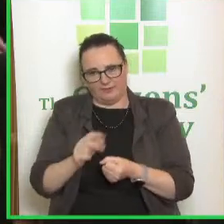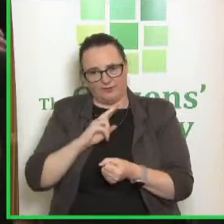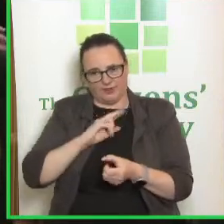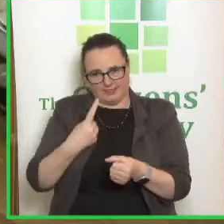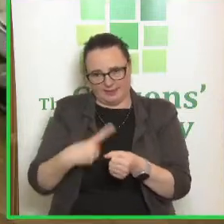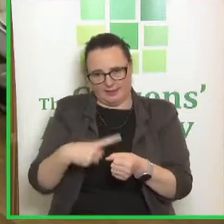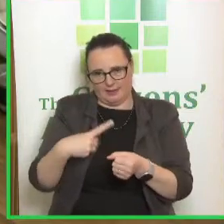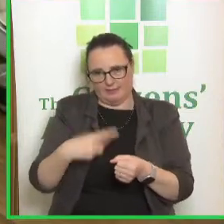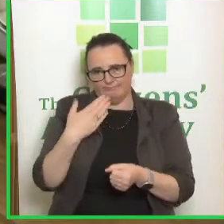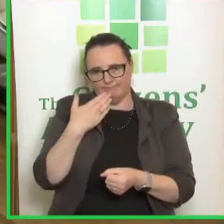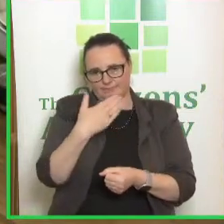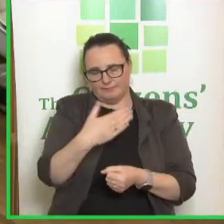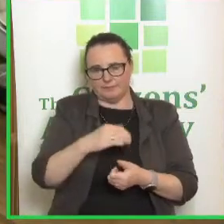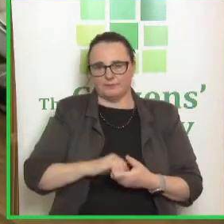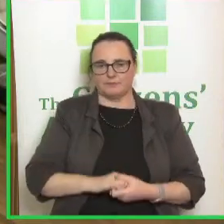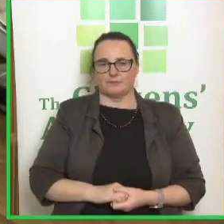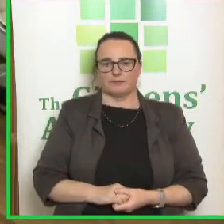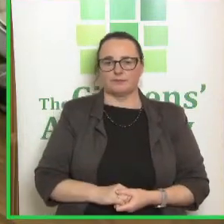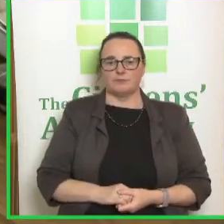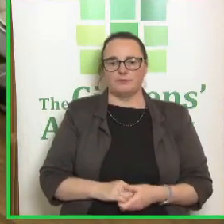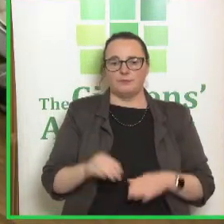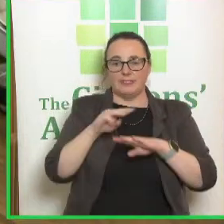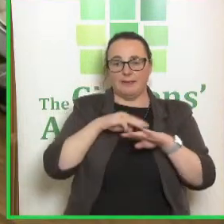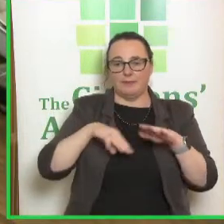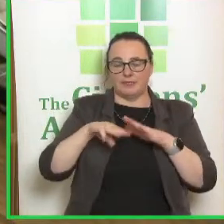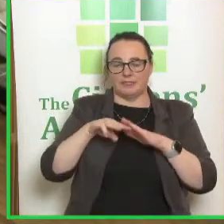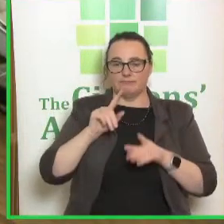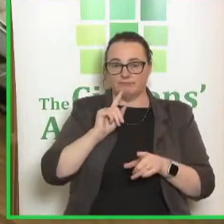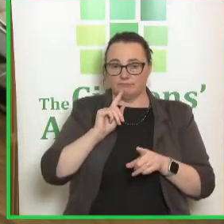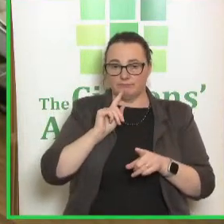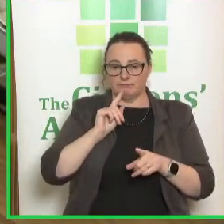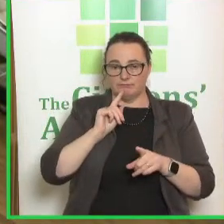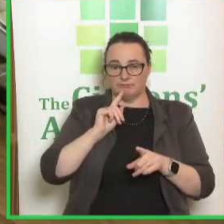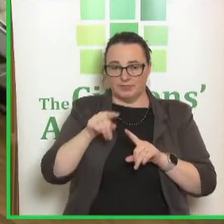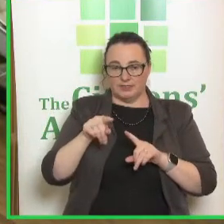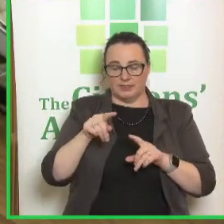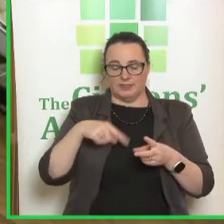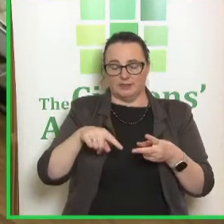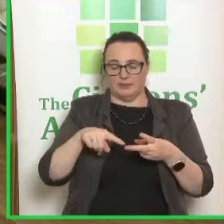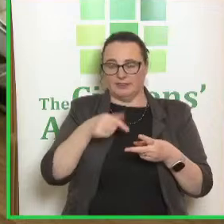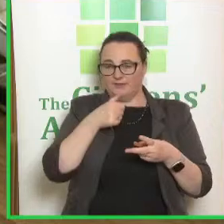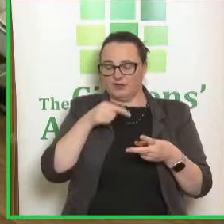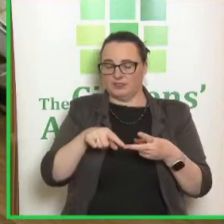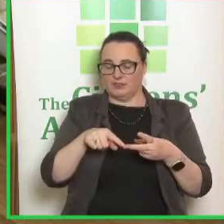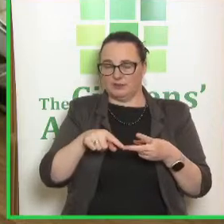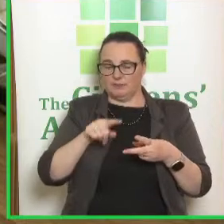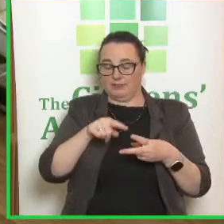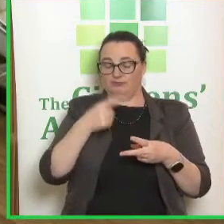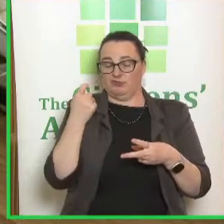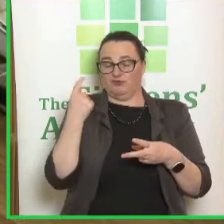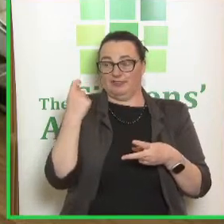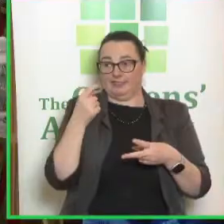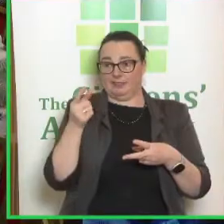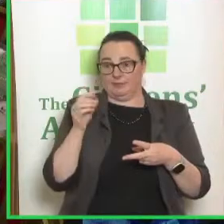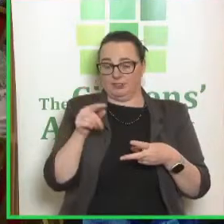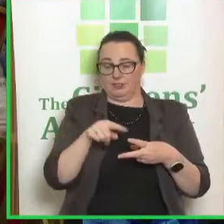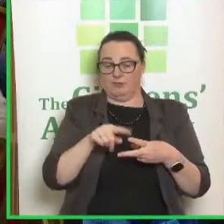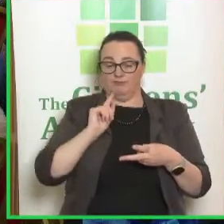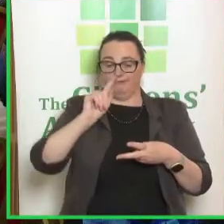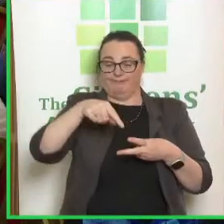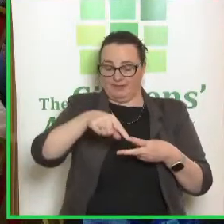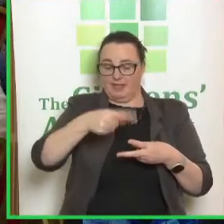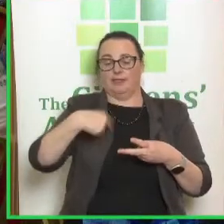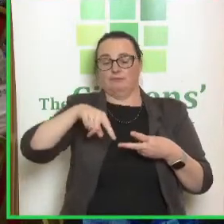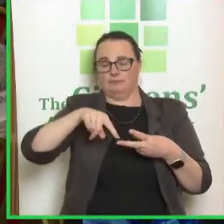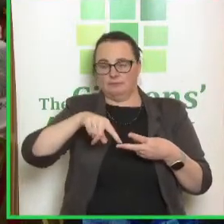you. Yeah, thanks very much. I might just start with the last one since it's fresh in my mind there, Jackie. Thanks very much for that.